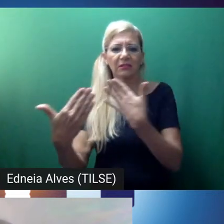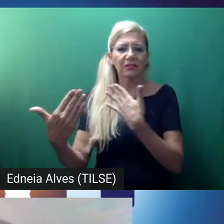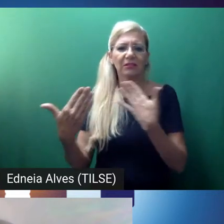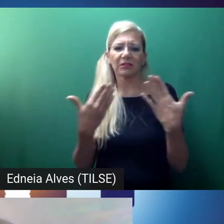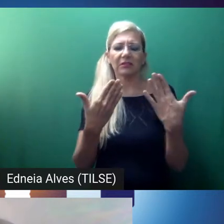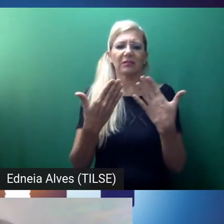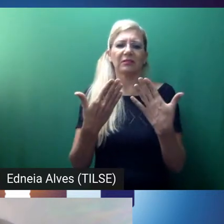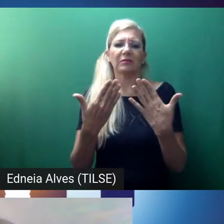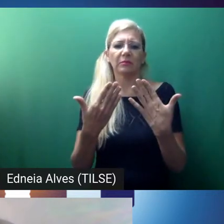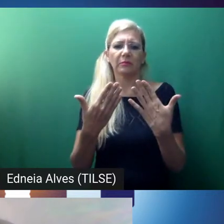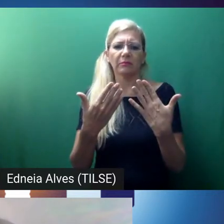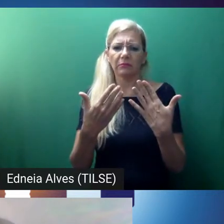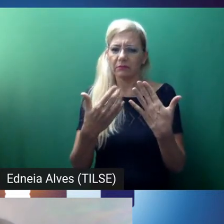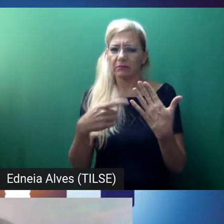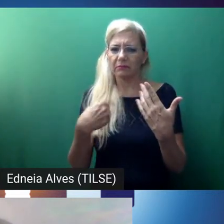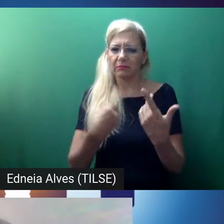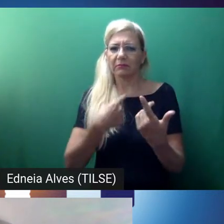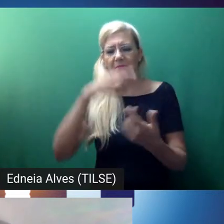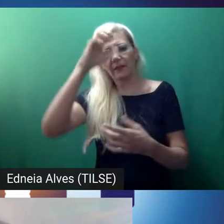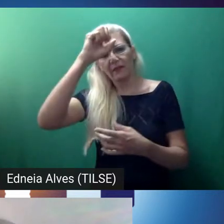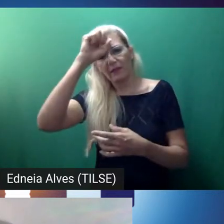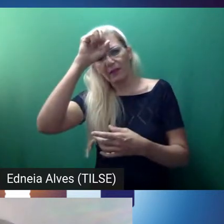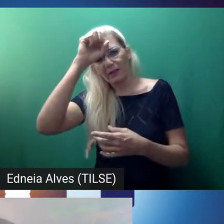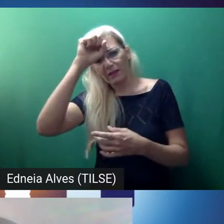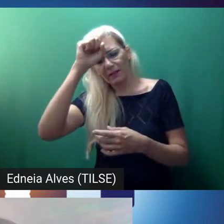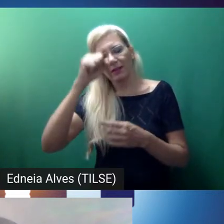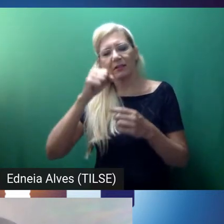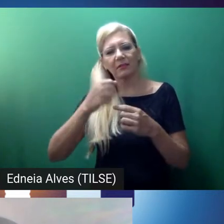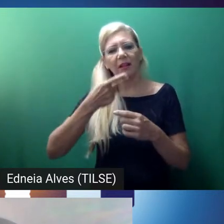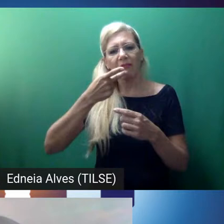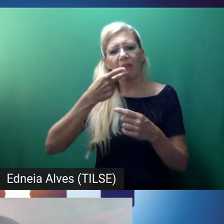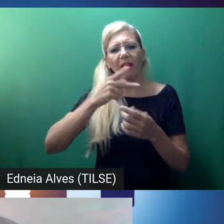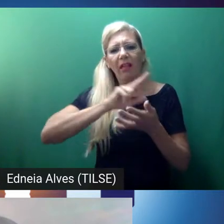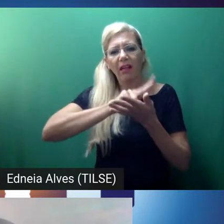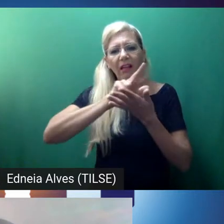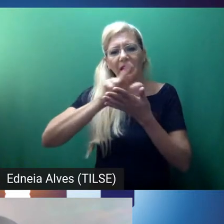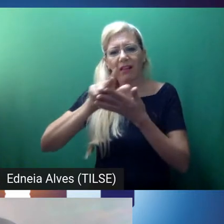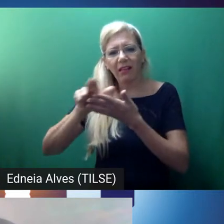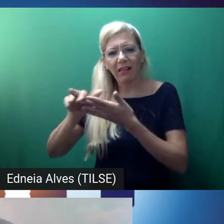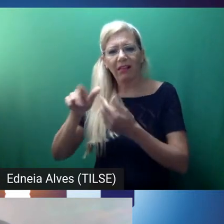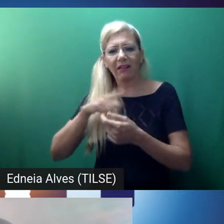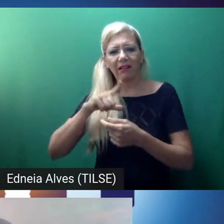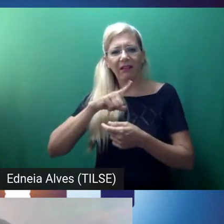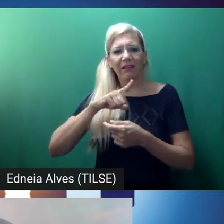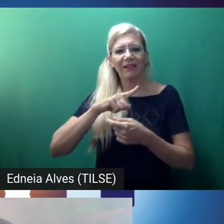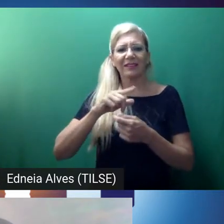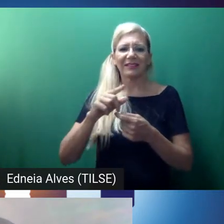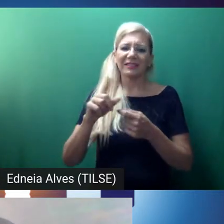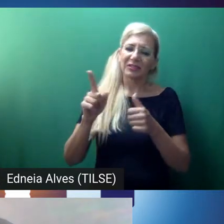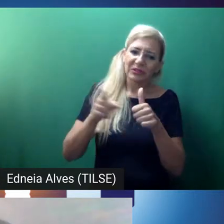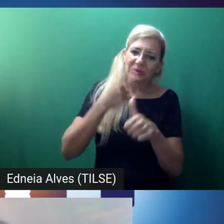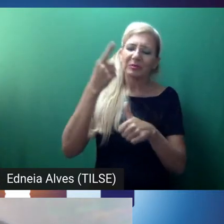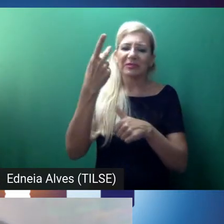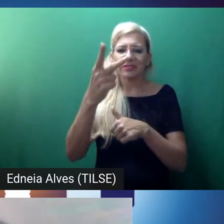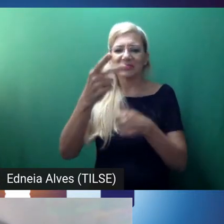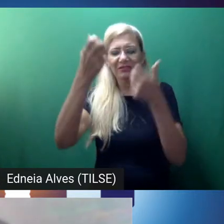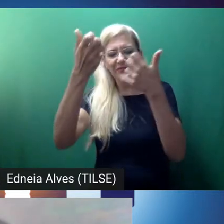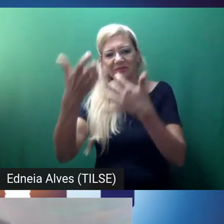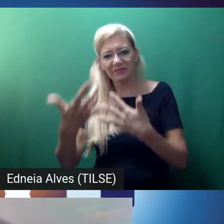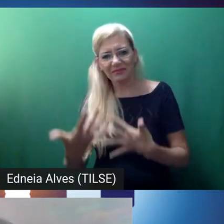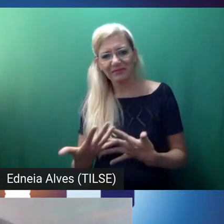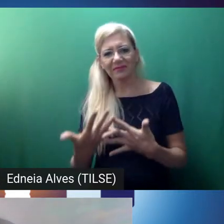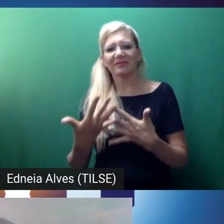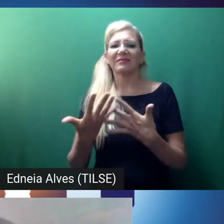the message. Also learning different accents and accepting your own accent. This is the first thing I would like you to focus on. And